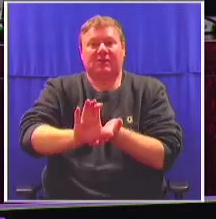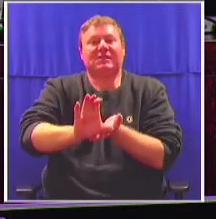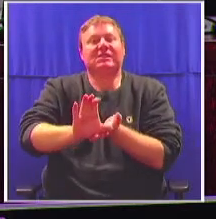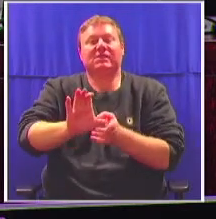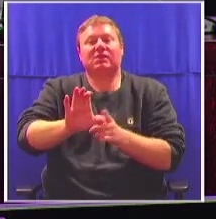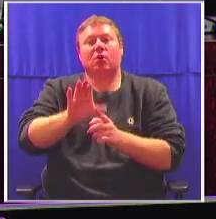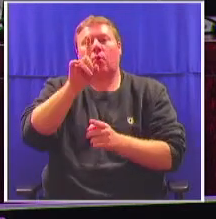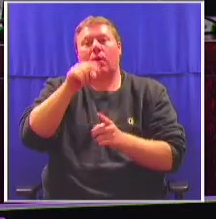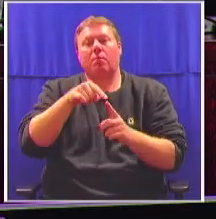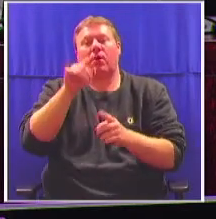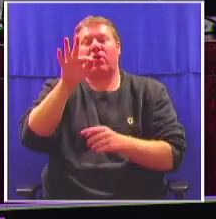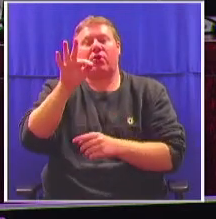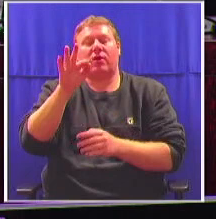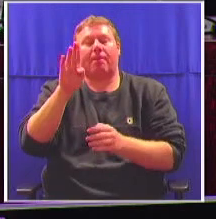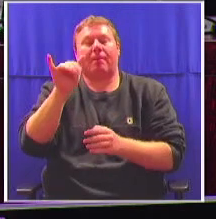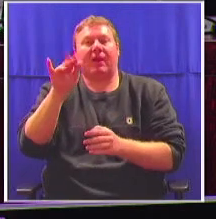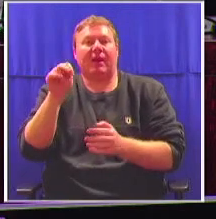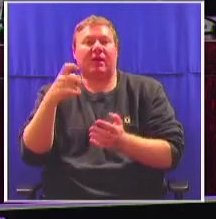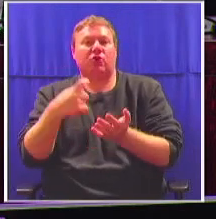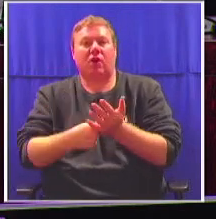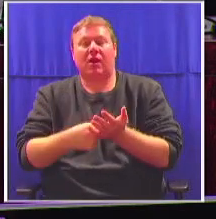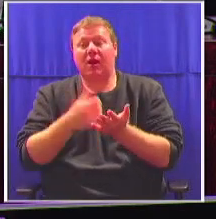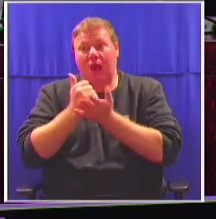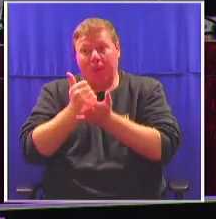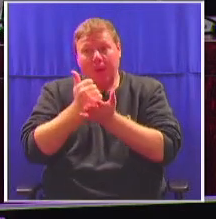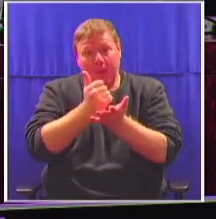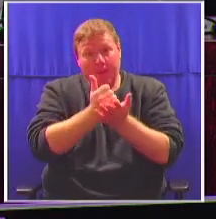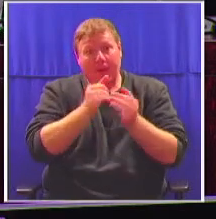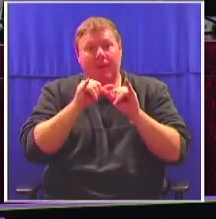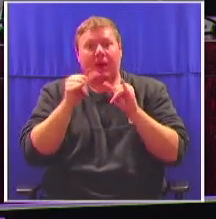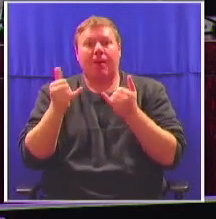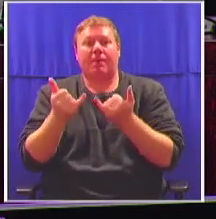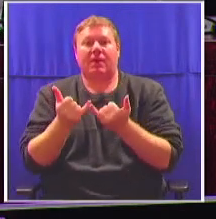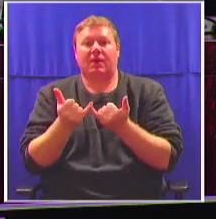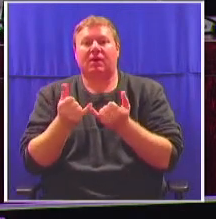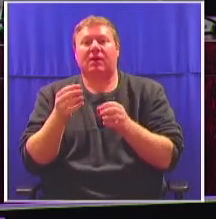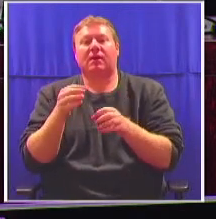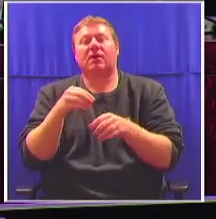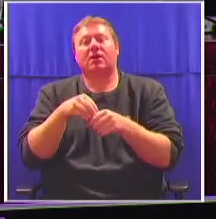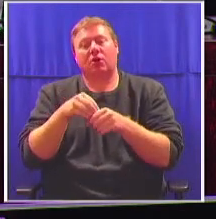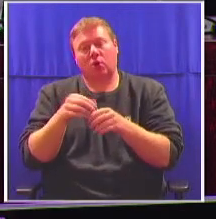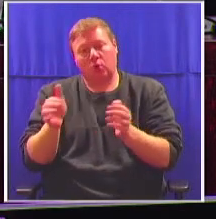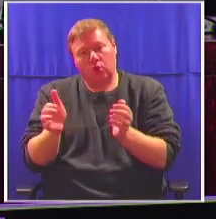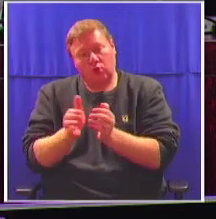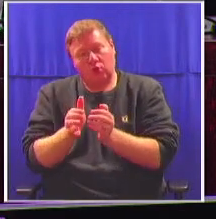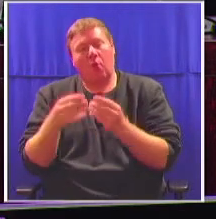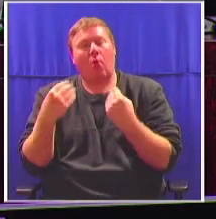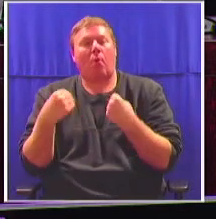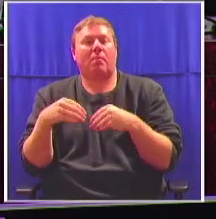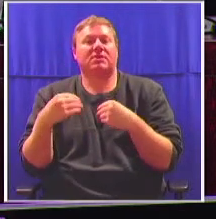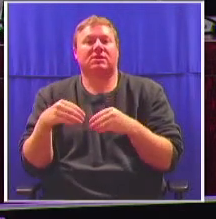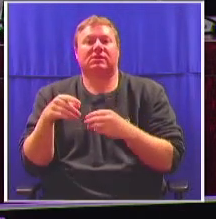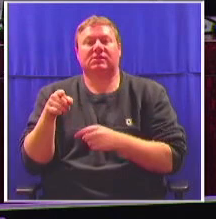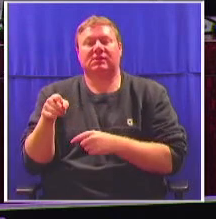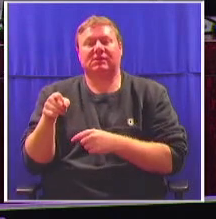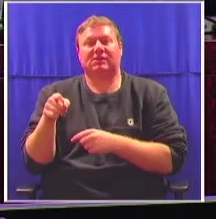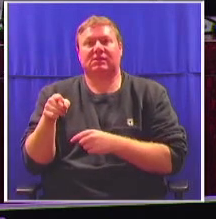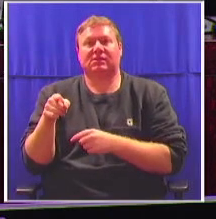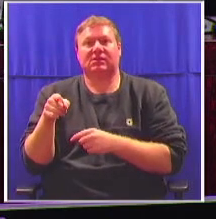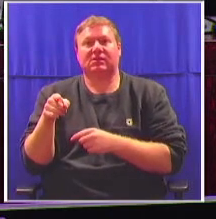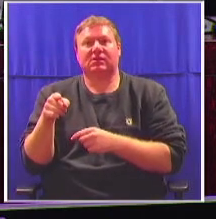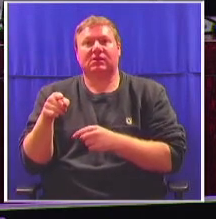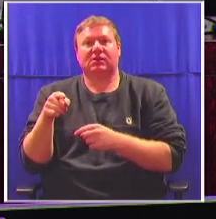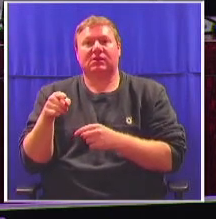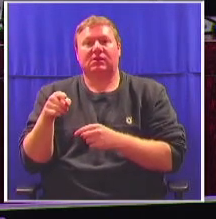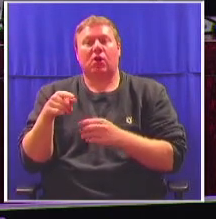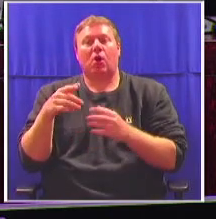billion rand to help enterprises, including small medium enterprises, to mitigate the impact of